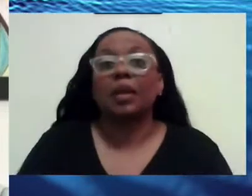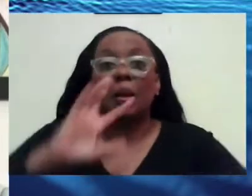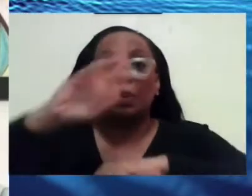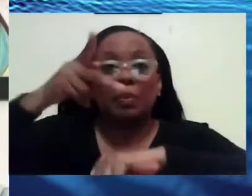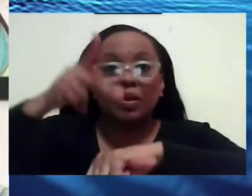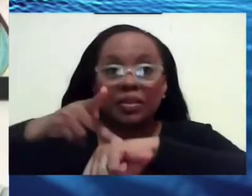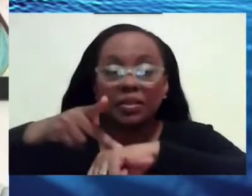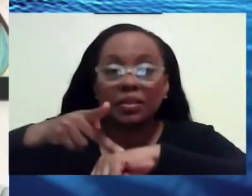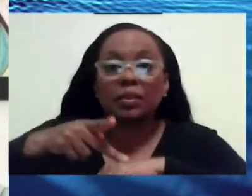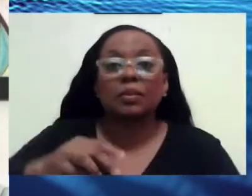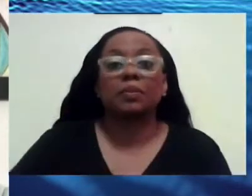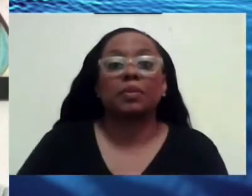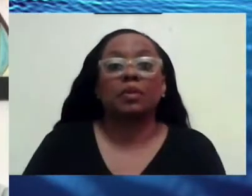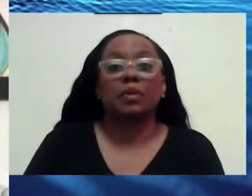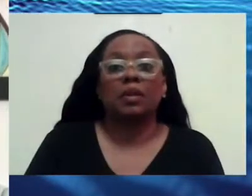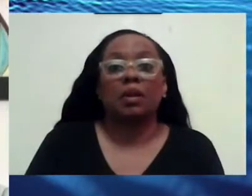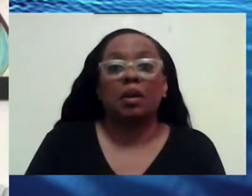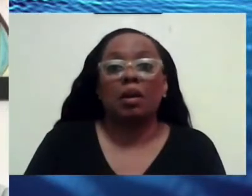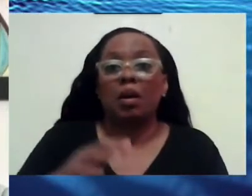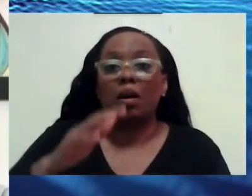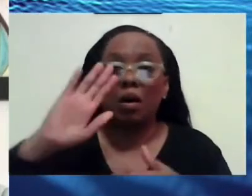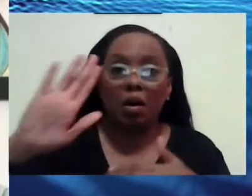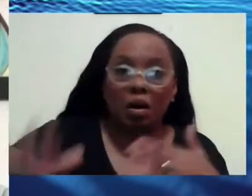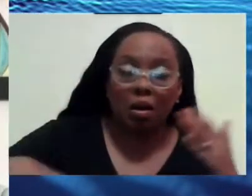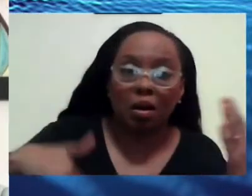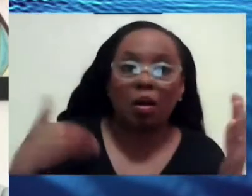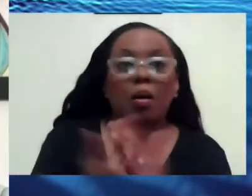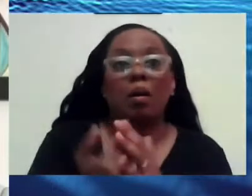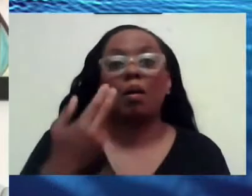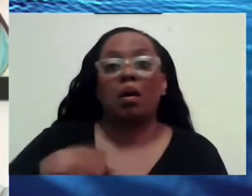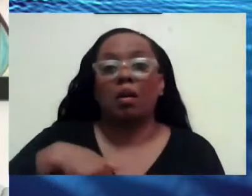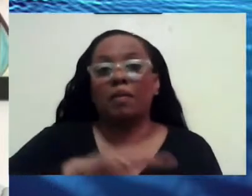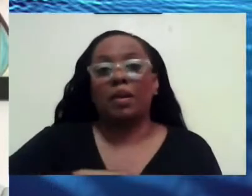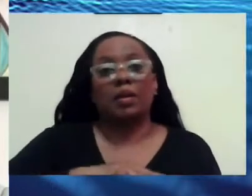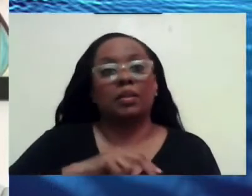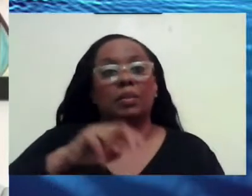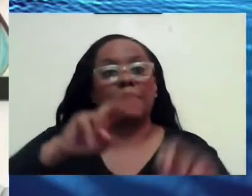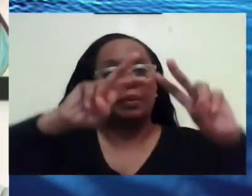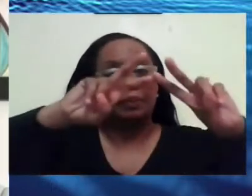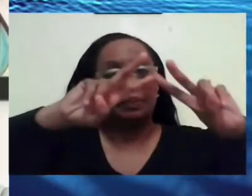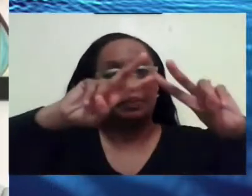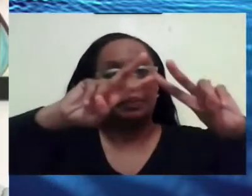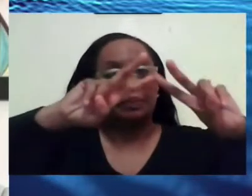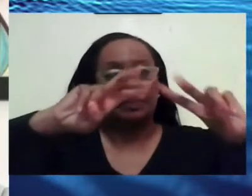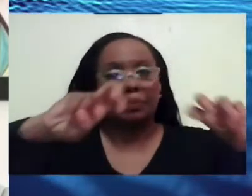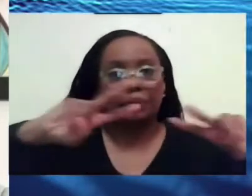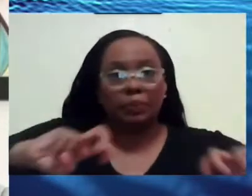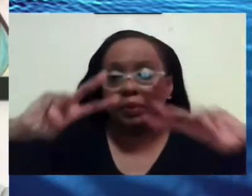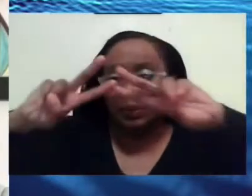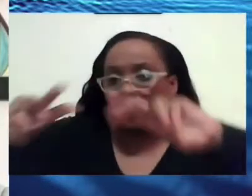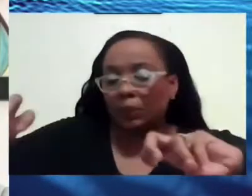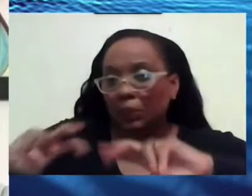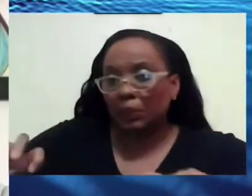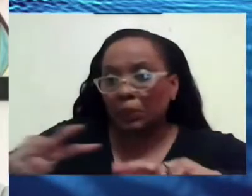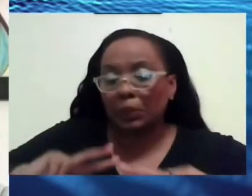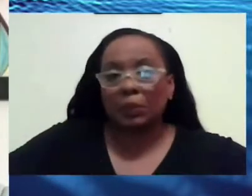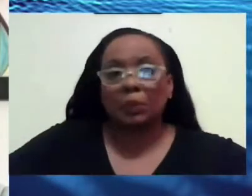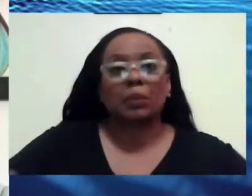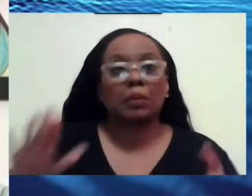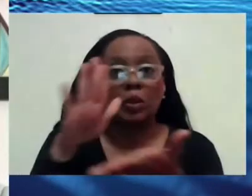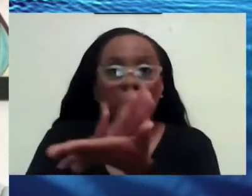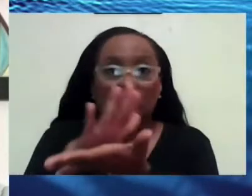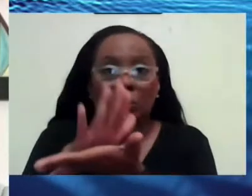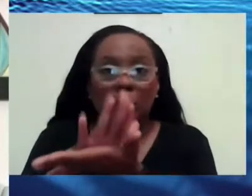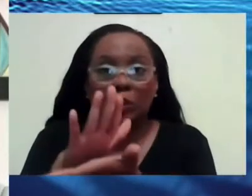and other ministry officials have also been carrying out their own assessment of our school plans over the last few days.